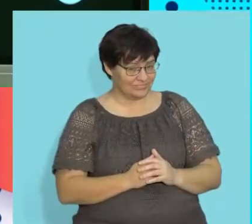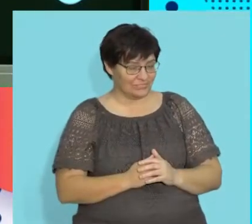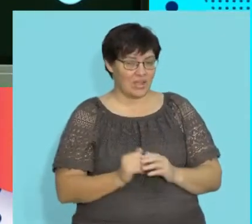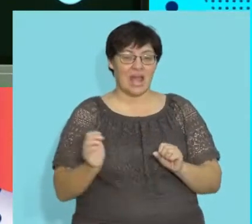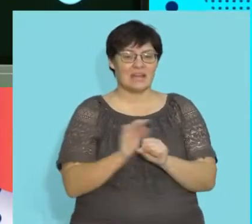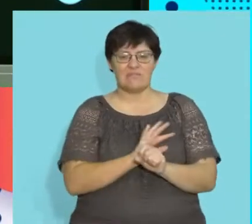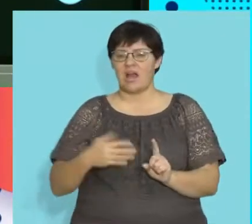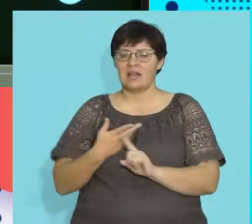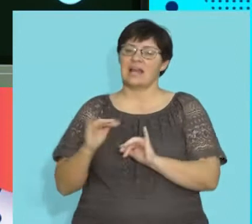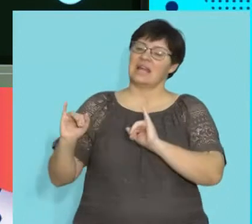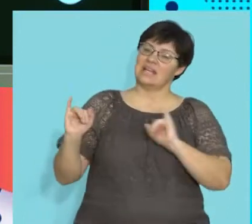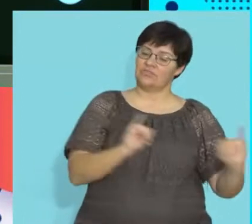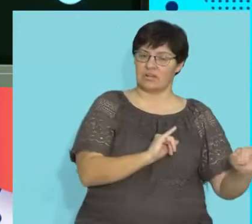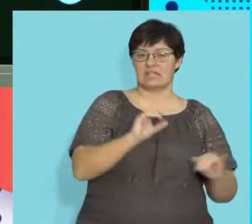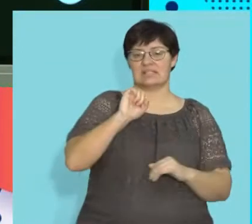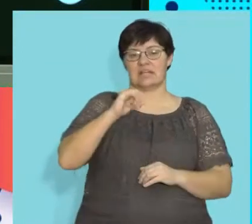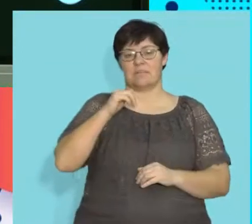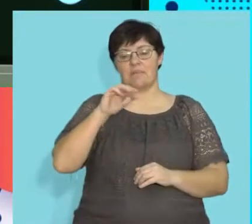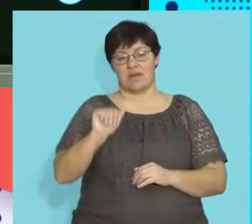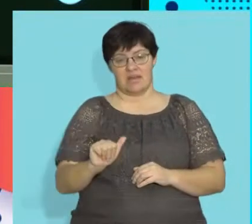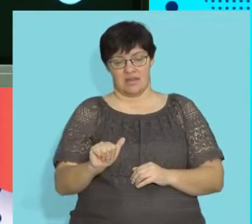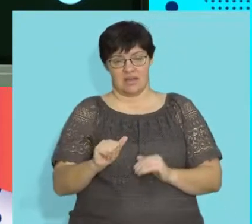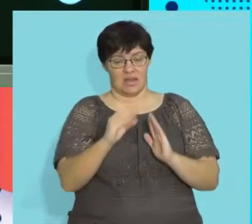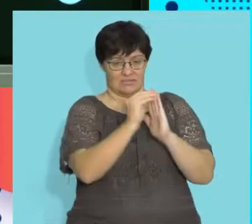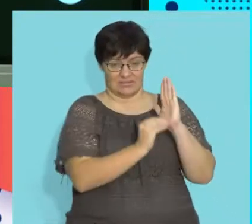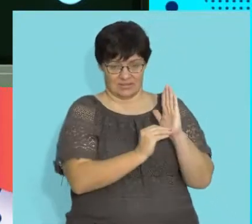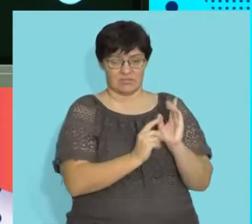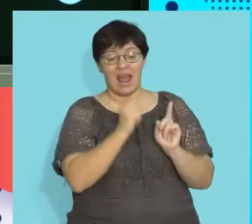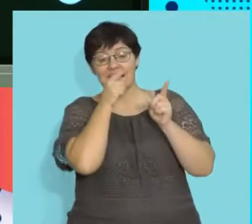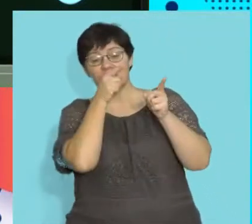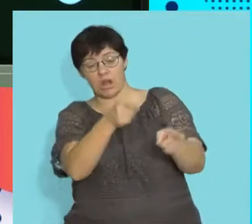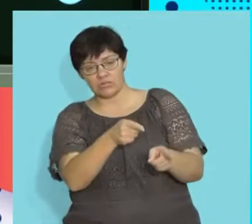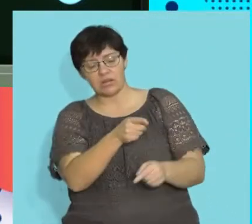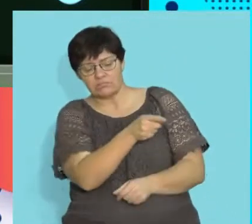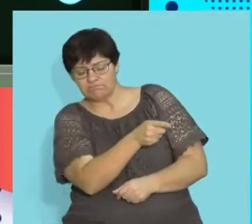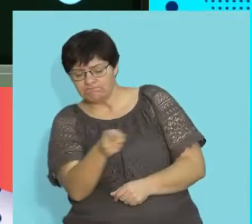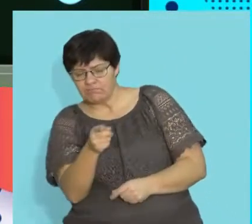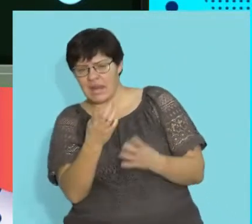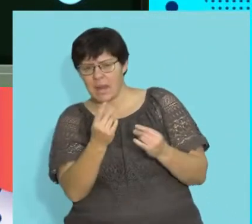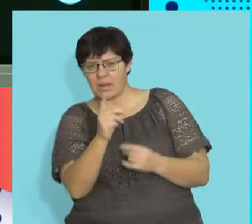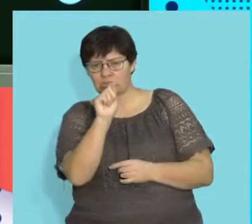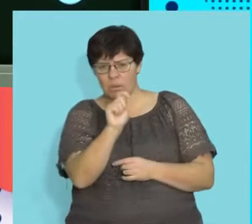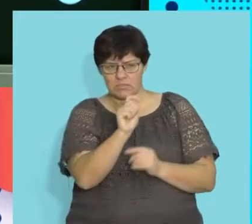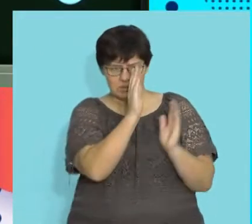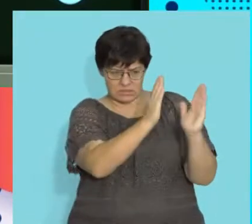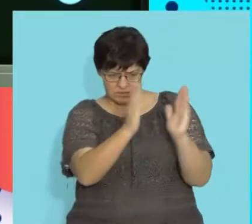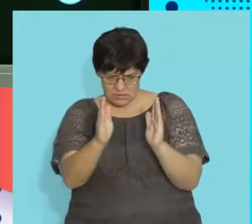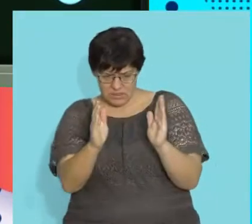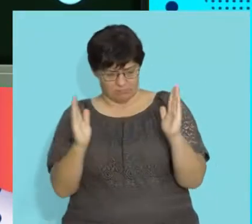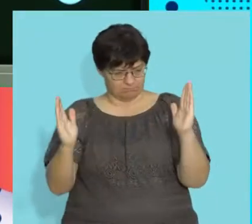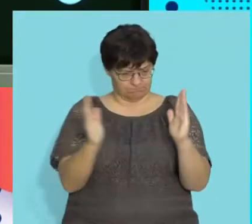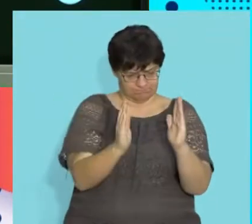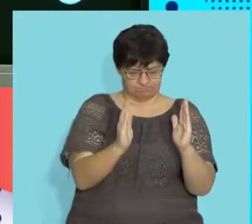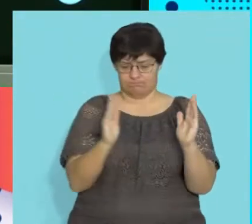What I've covered is an introduction to sigma. Sigma is an instruction to sum a certain number of